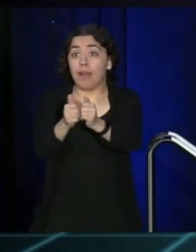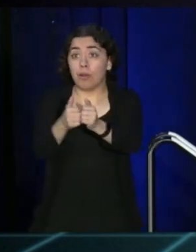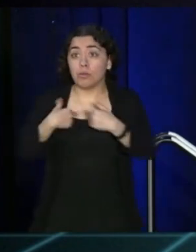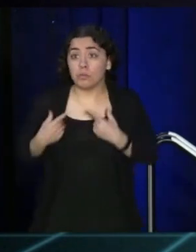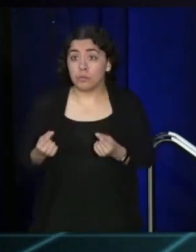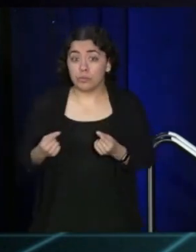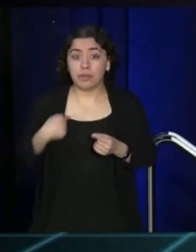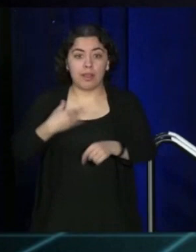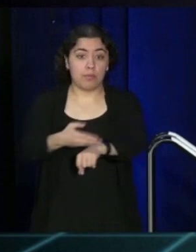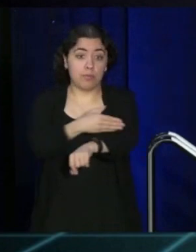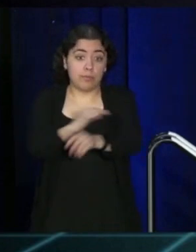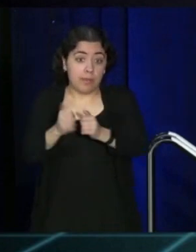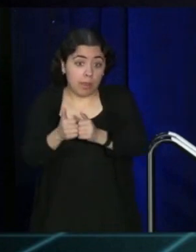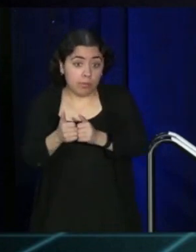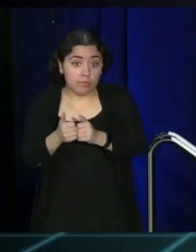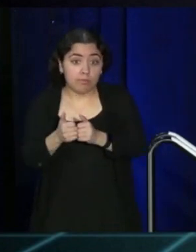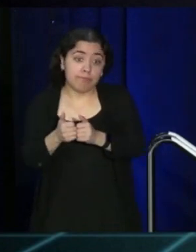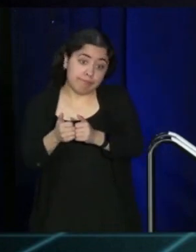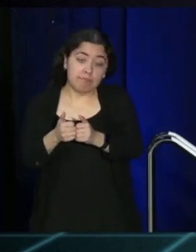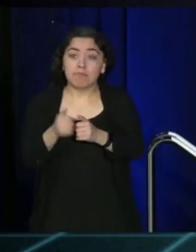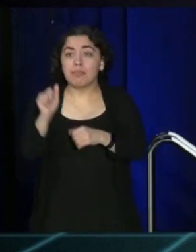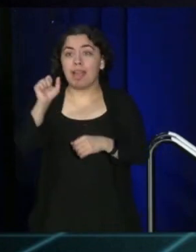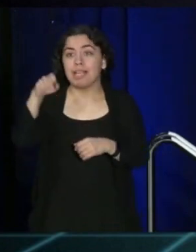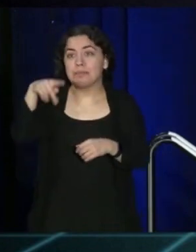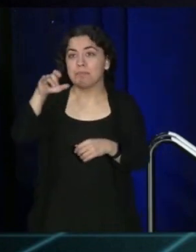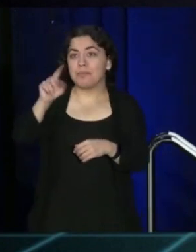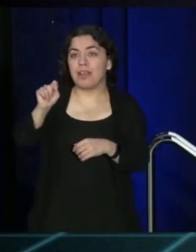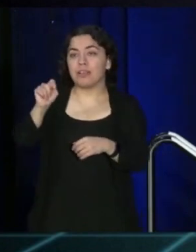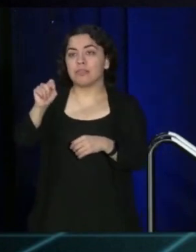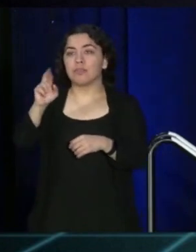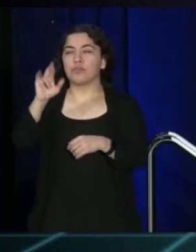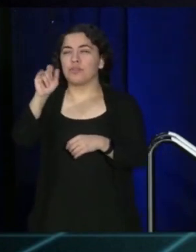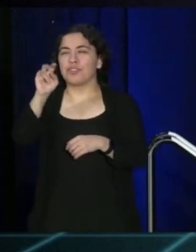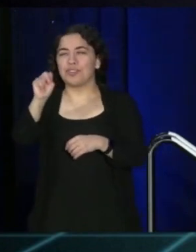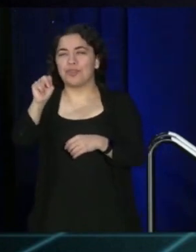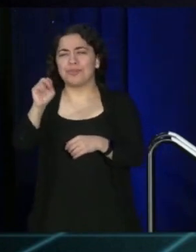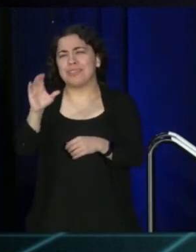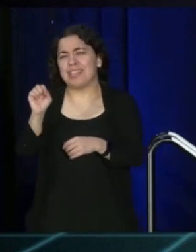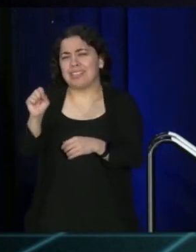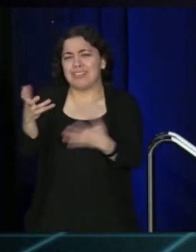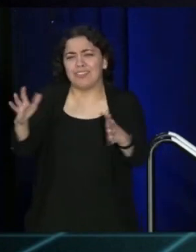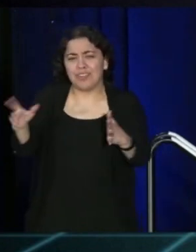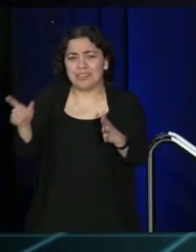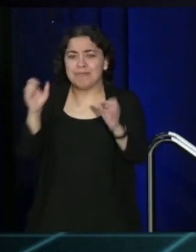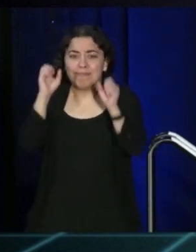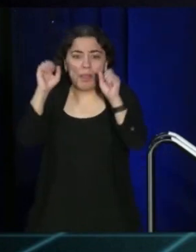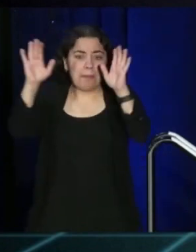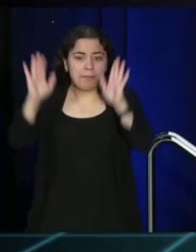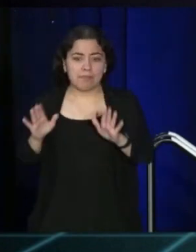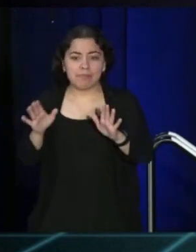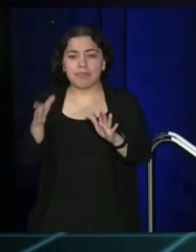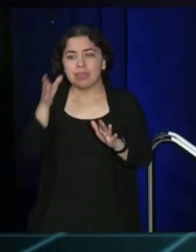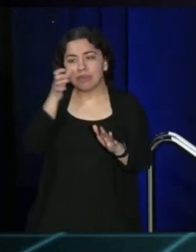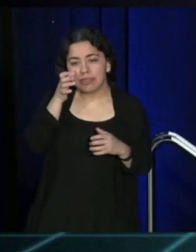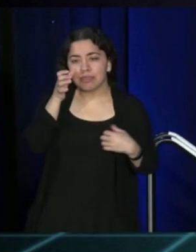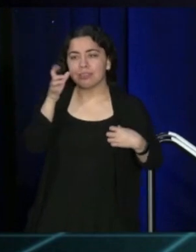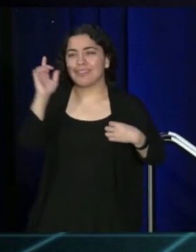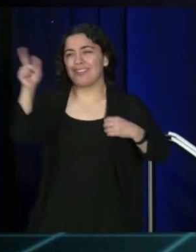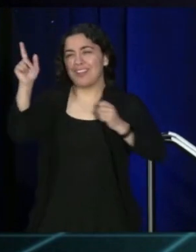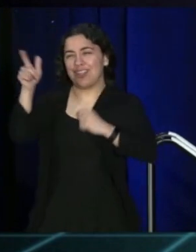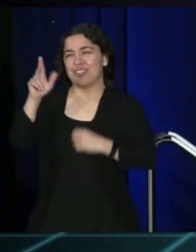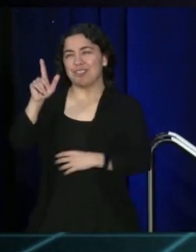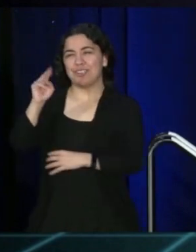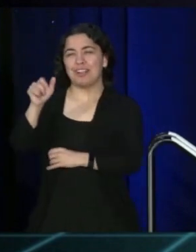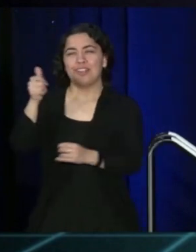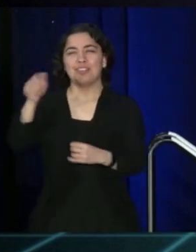better with aspect ratio. That was it. Just some CSS. It's amazing. Again, yeah, listen to Yuna later today. She's going to